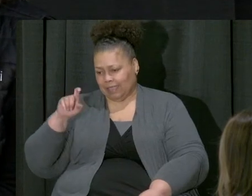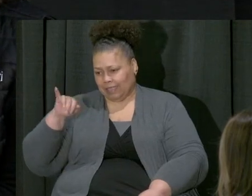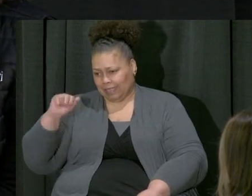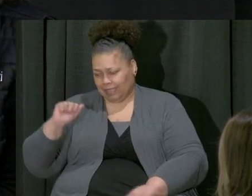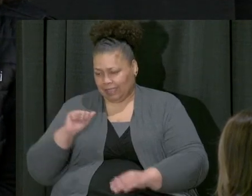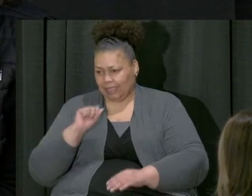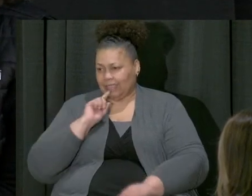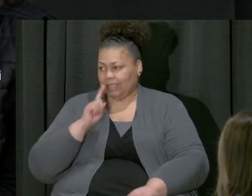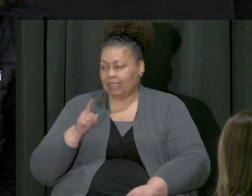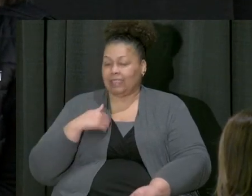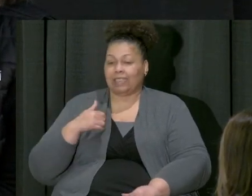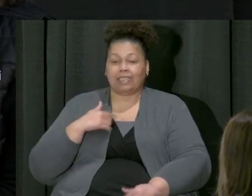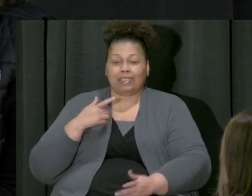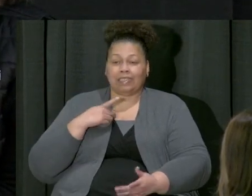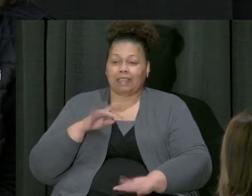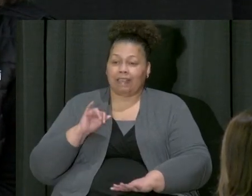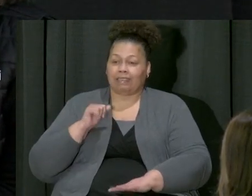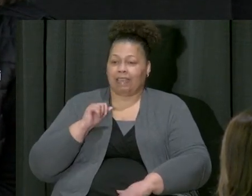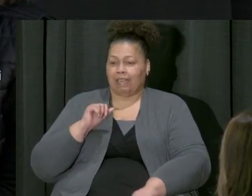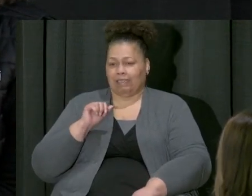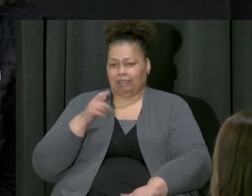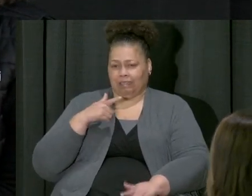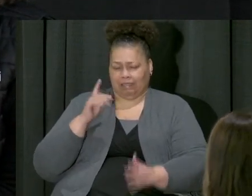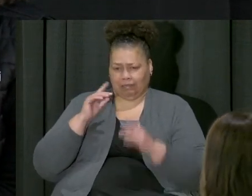cognitive impairment that is